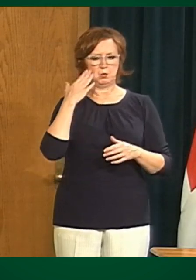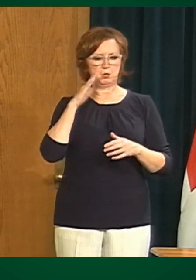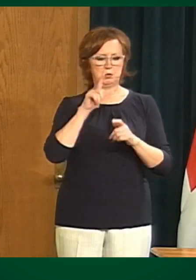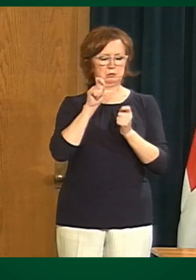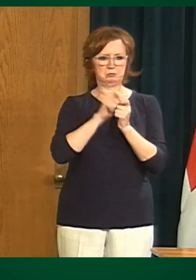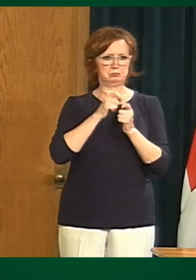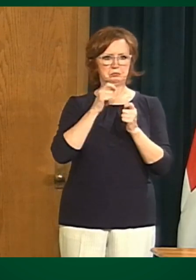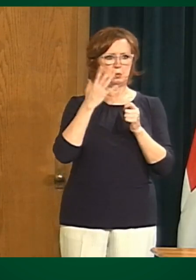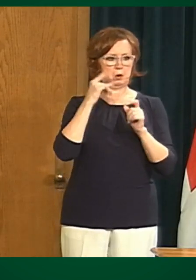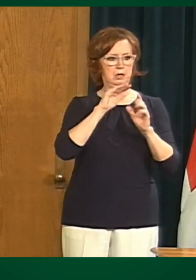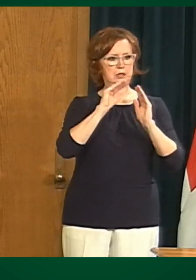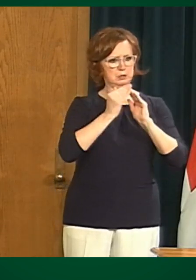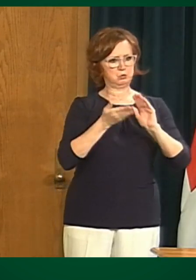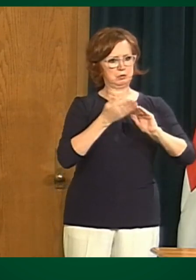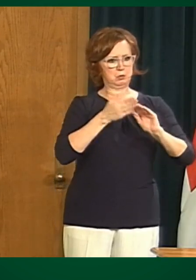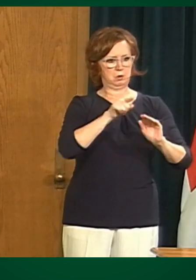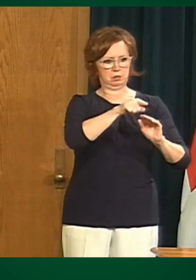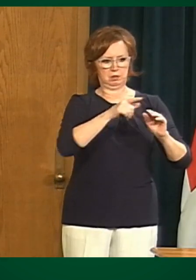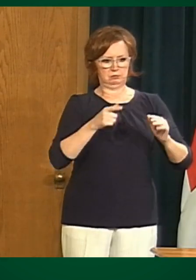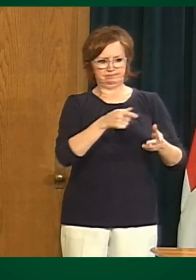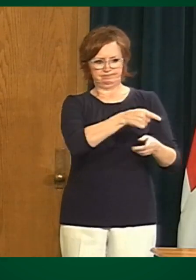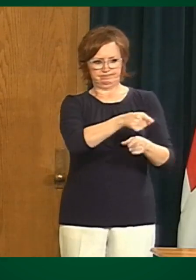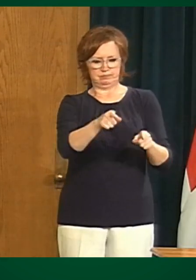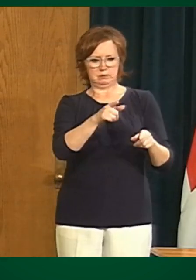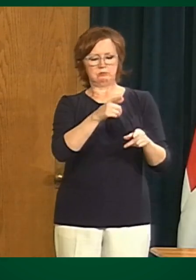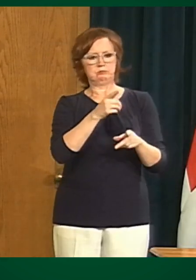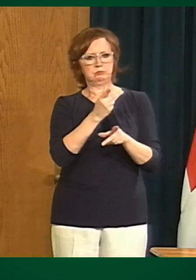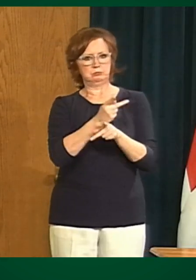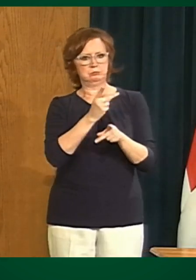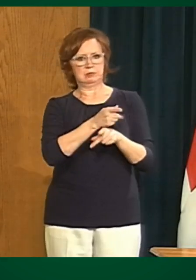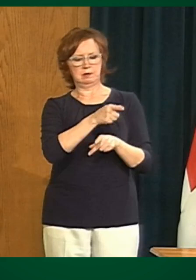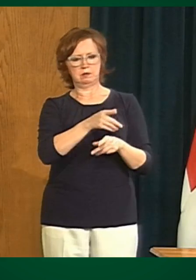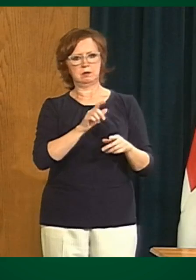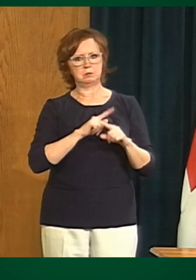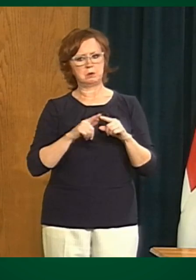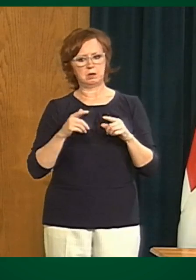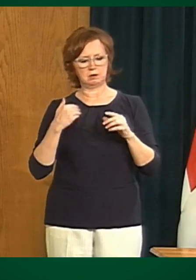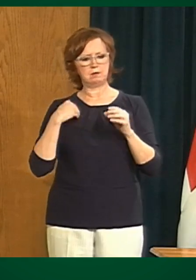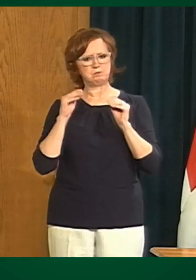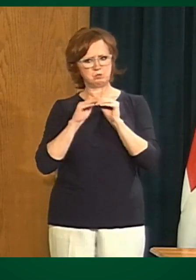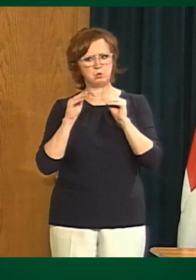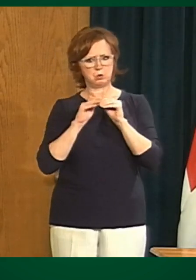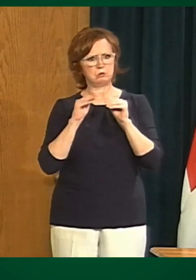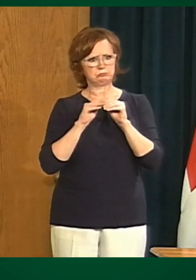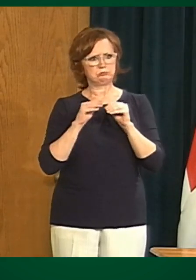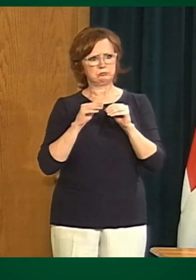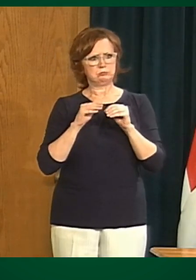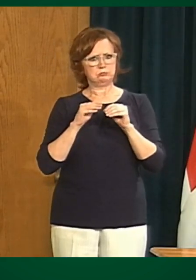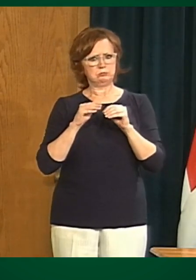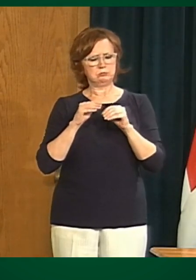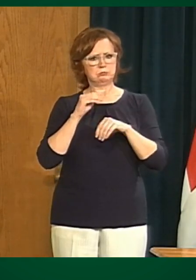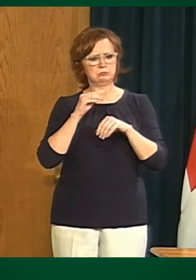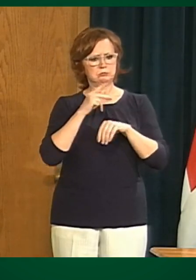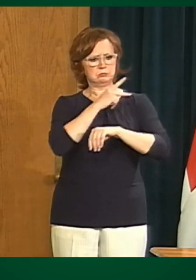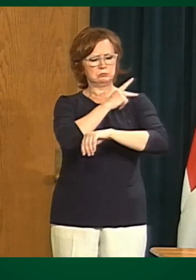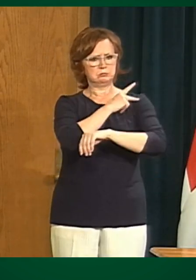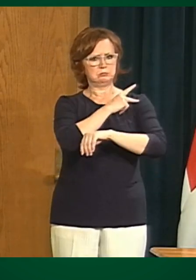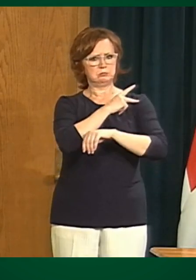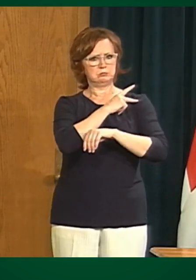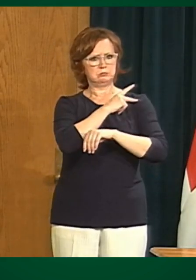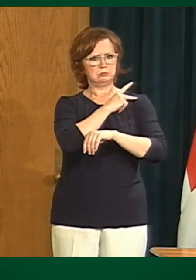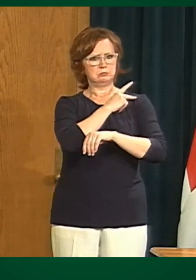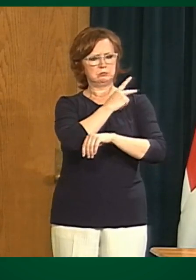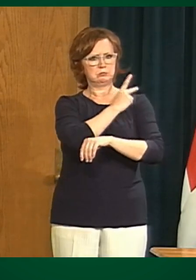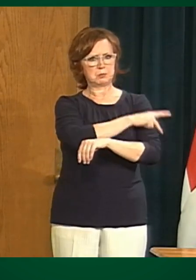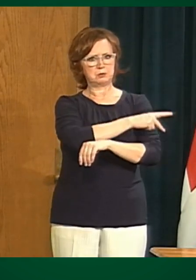there is more places, and I think according to